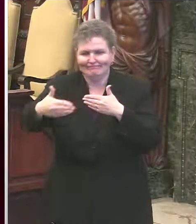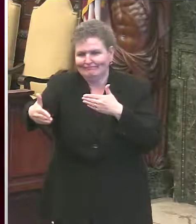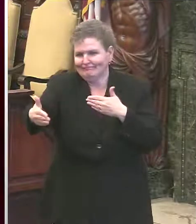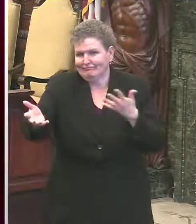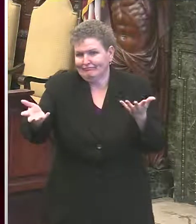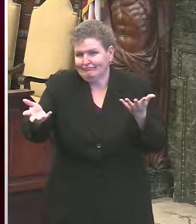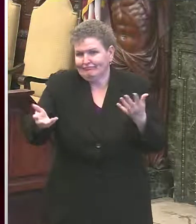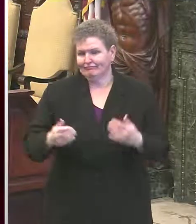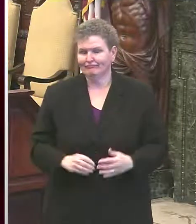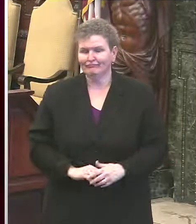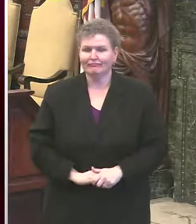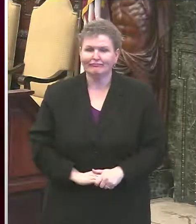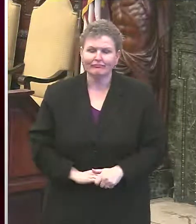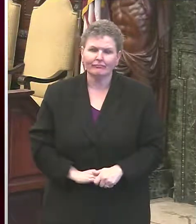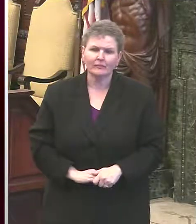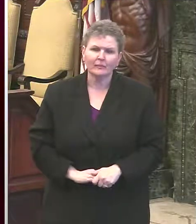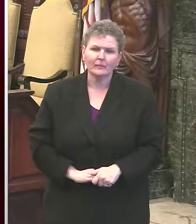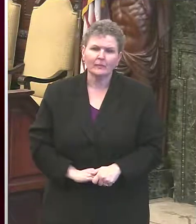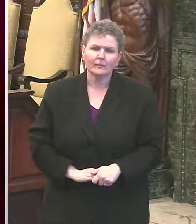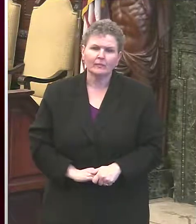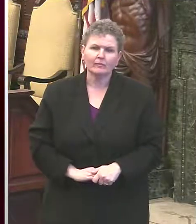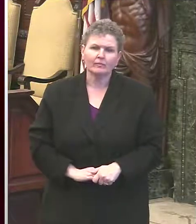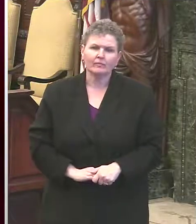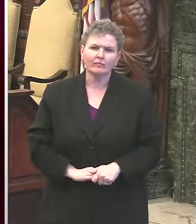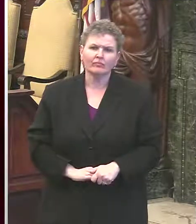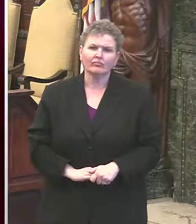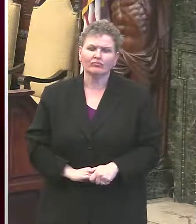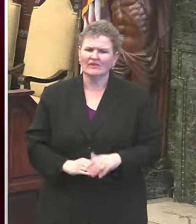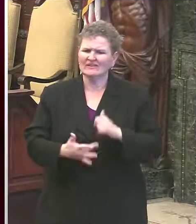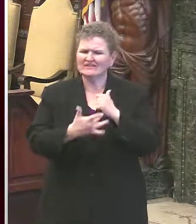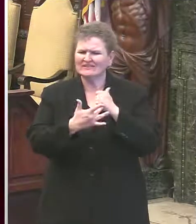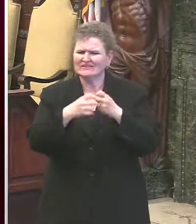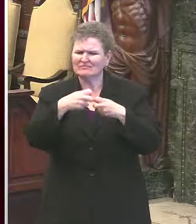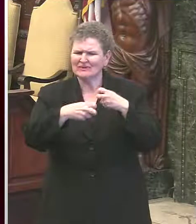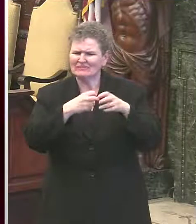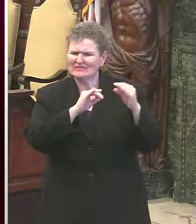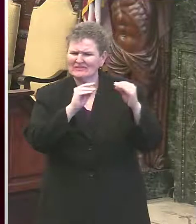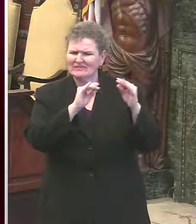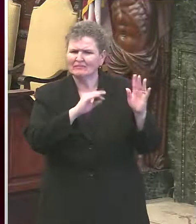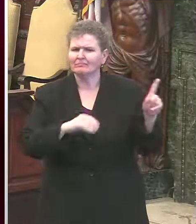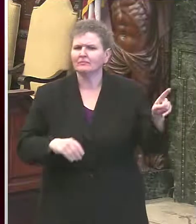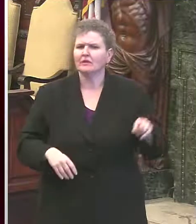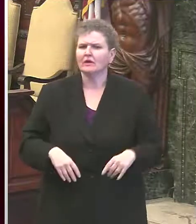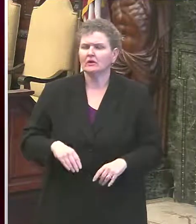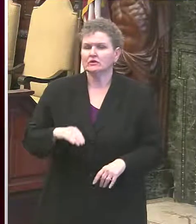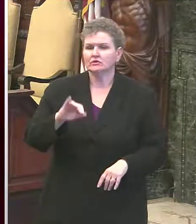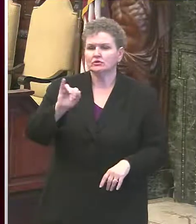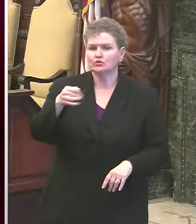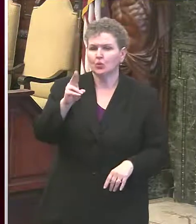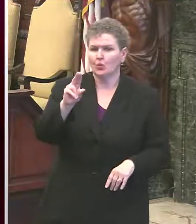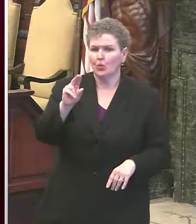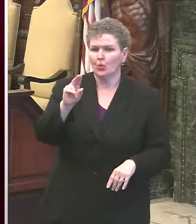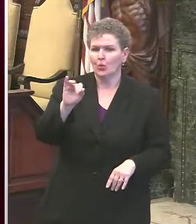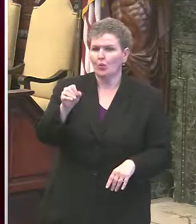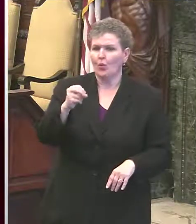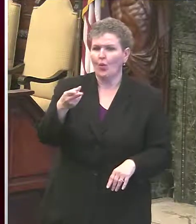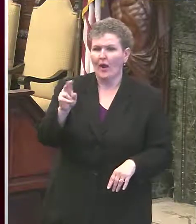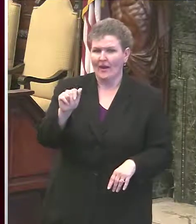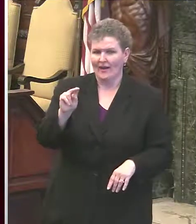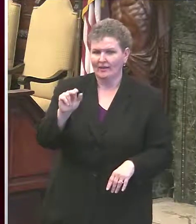Thank you, Dr. Farley, and sorry about that issue, Mitch. Next up, we have Johan Calhoun from Chalkbeat. Johan, you should be able to